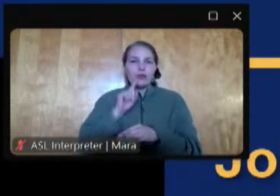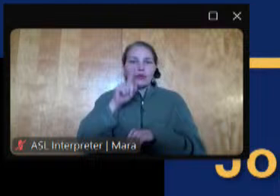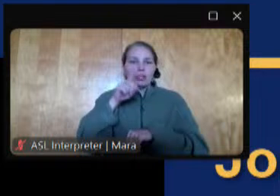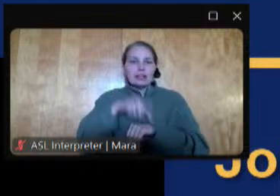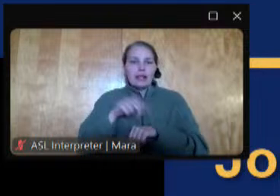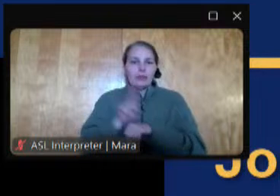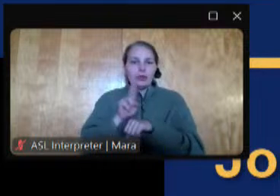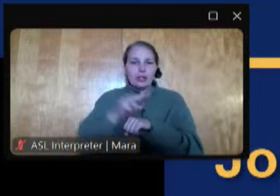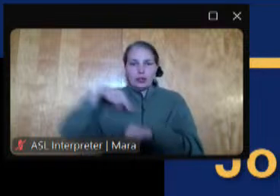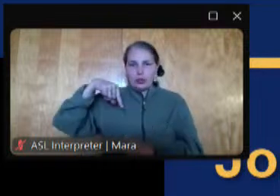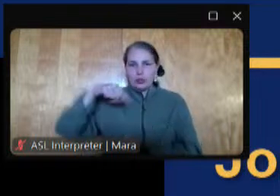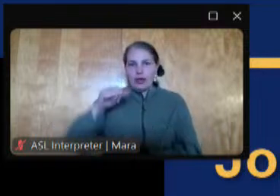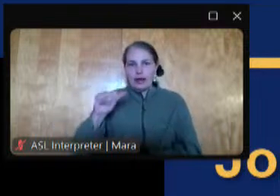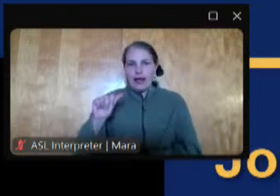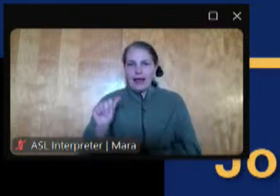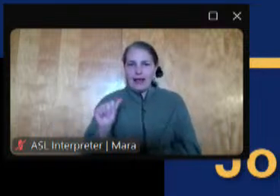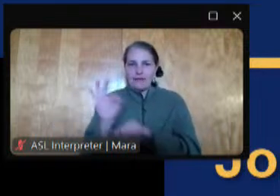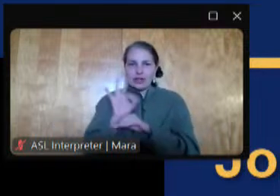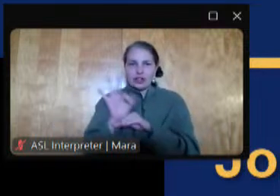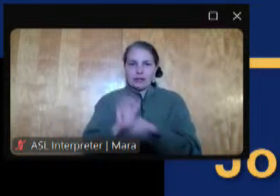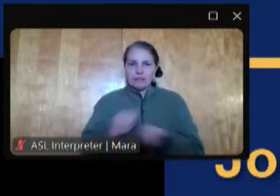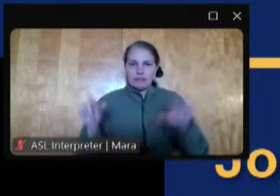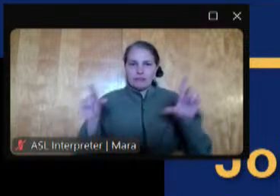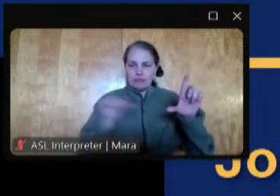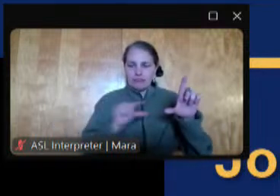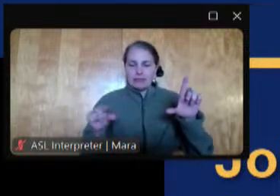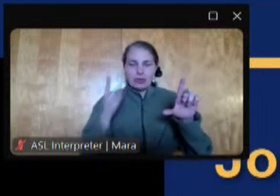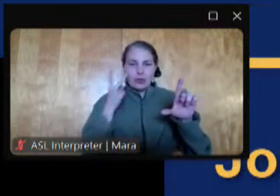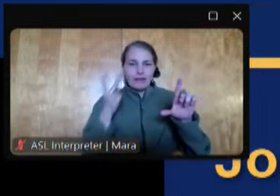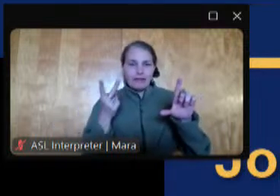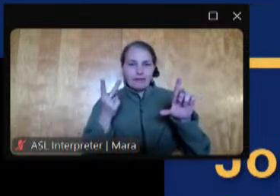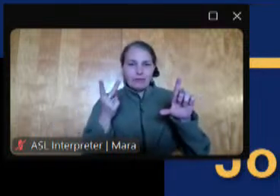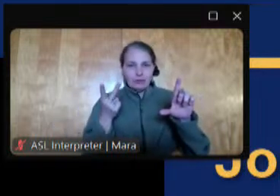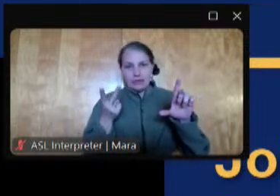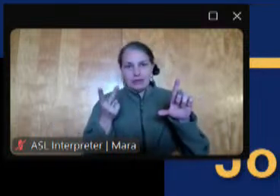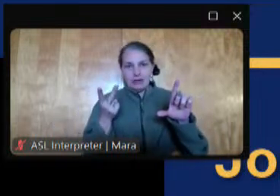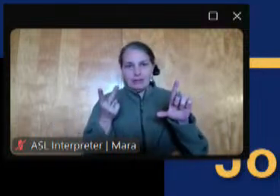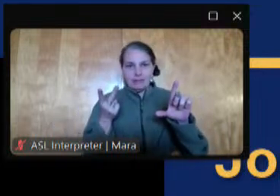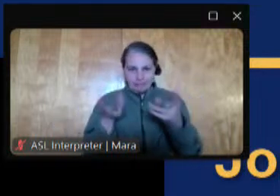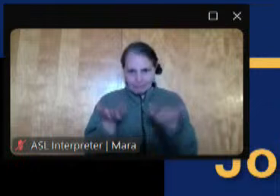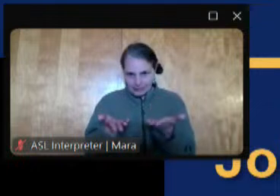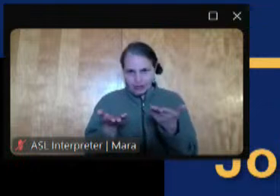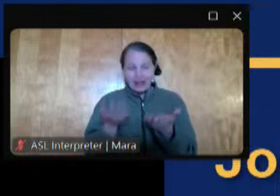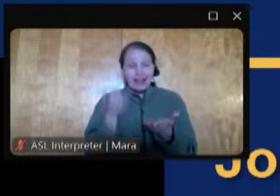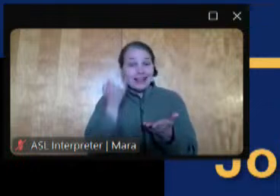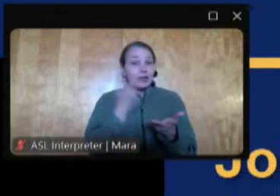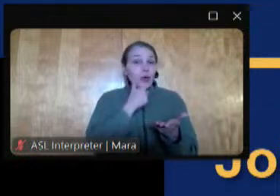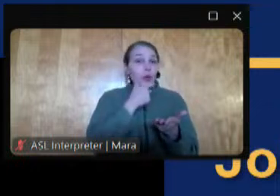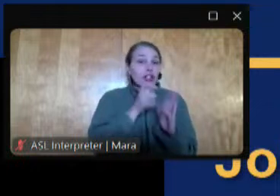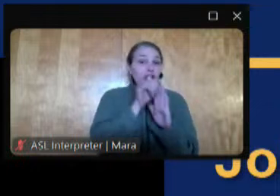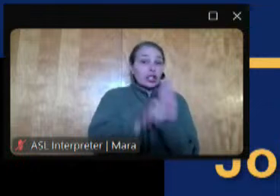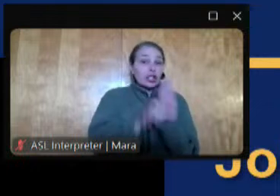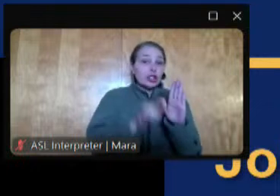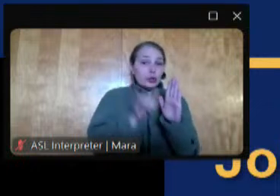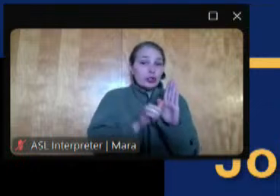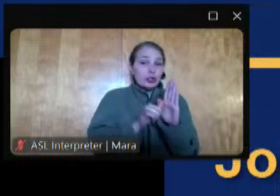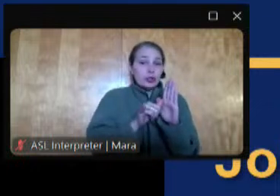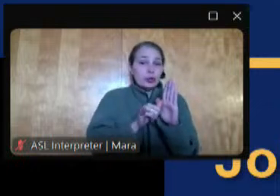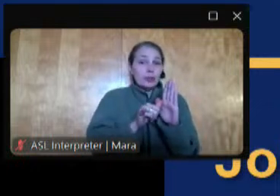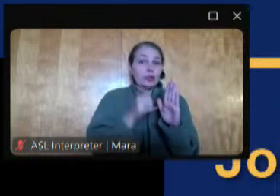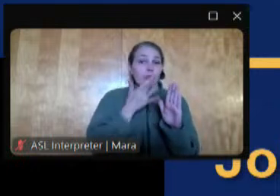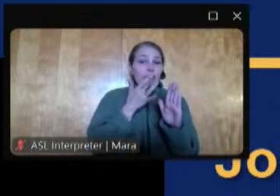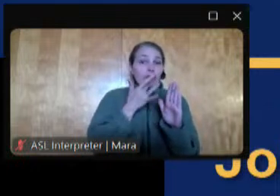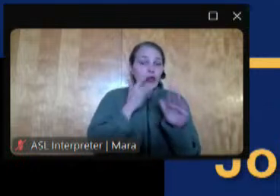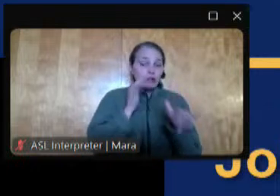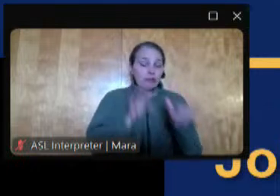screen. So for those of you are on YouTube and would like to submit a question, please hop over onto